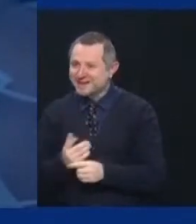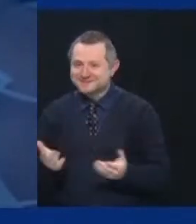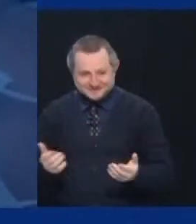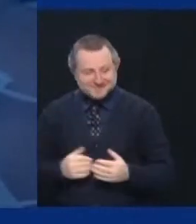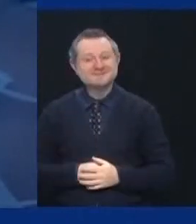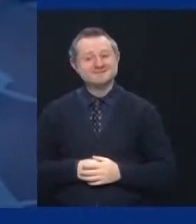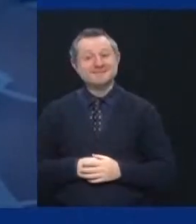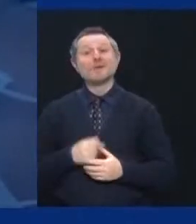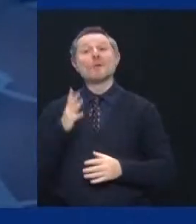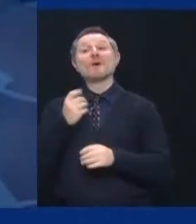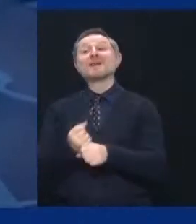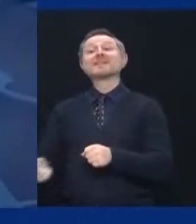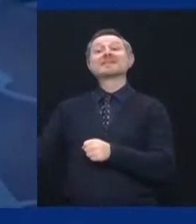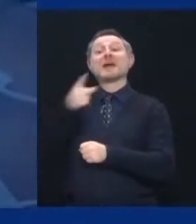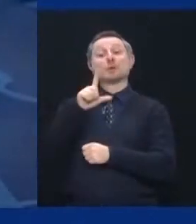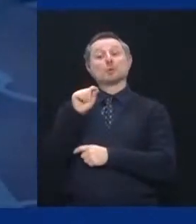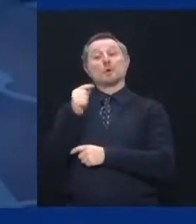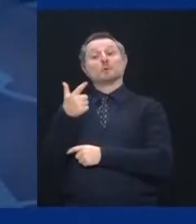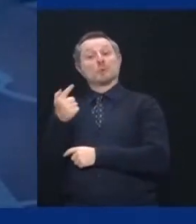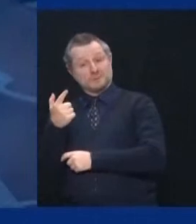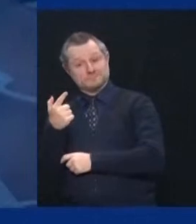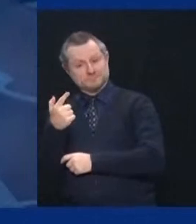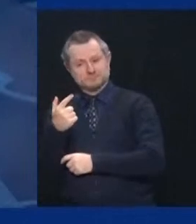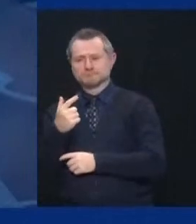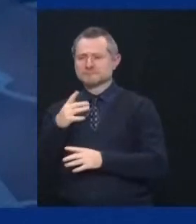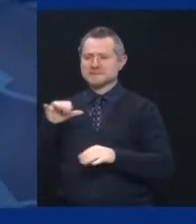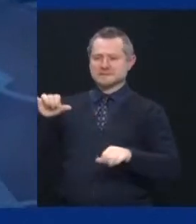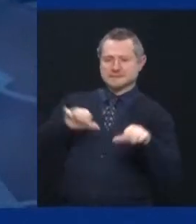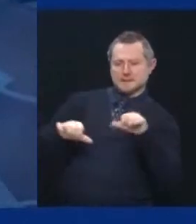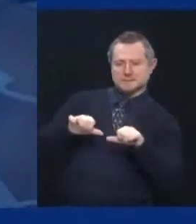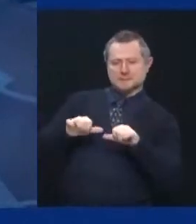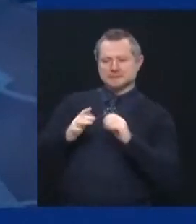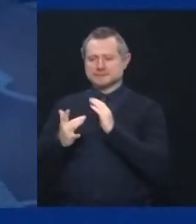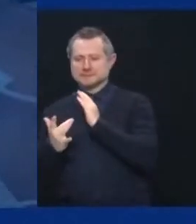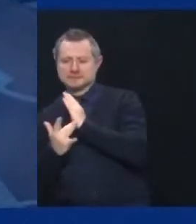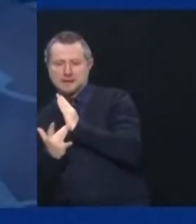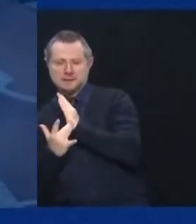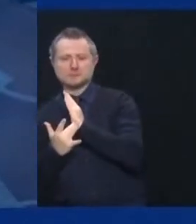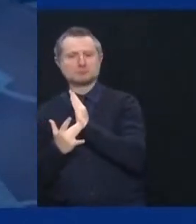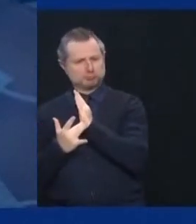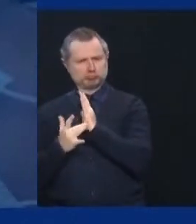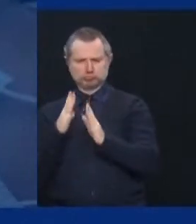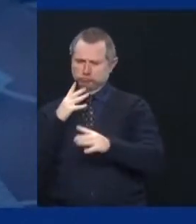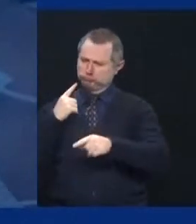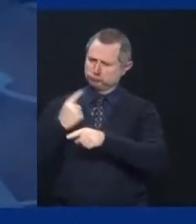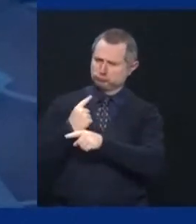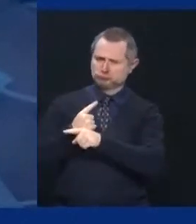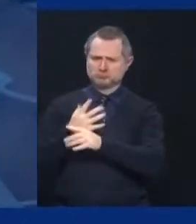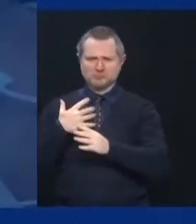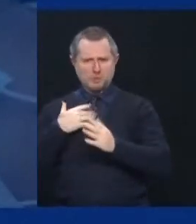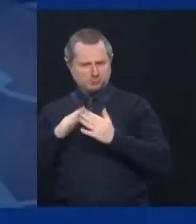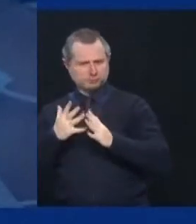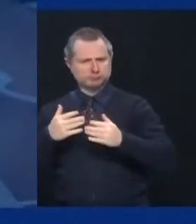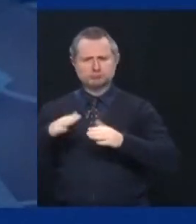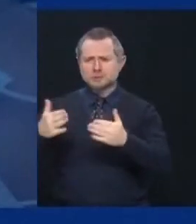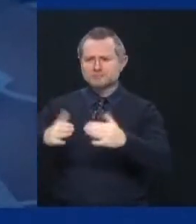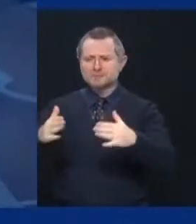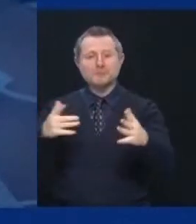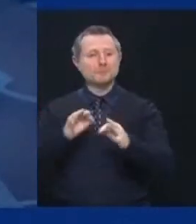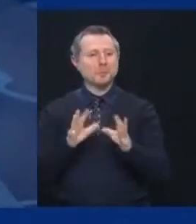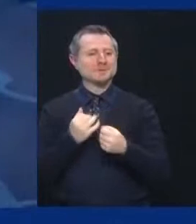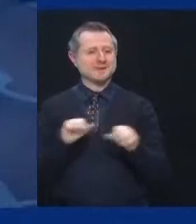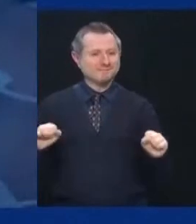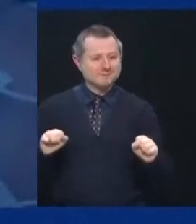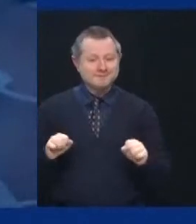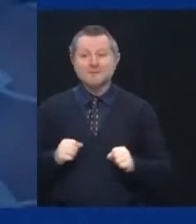how do you use science and technology to open quickly but safely? How are you